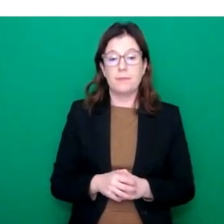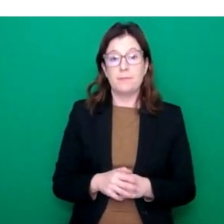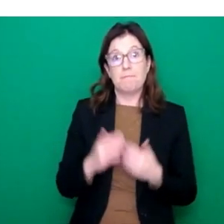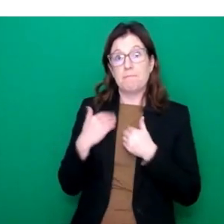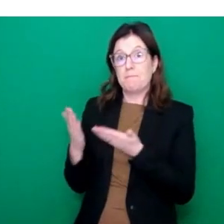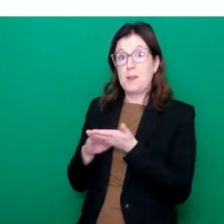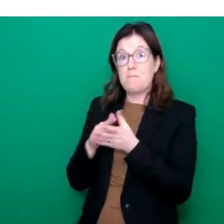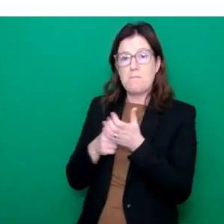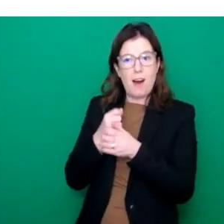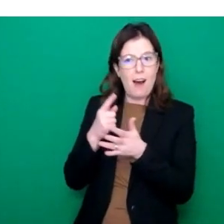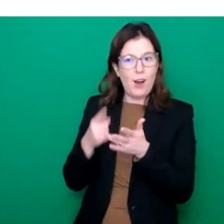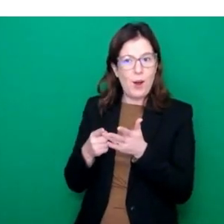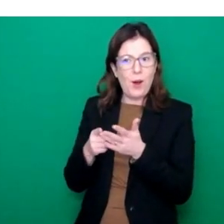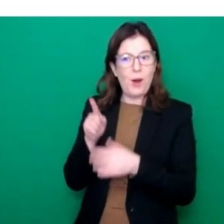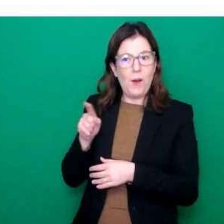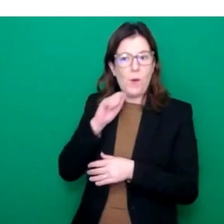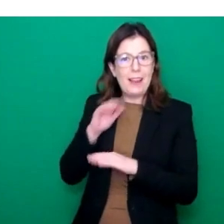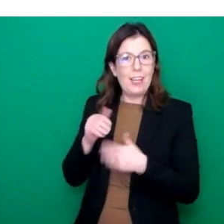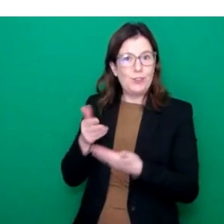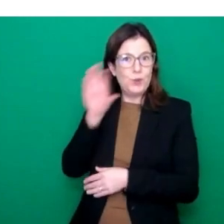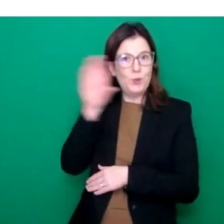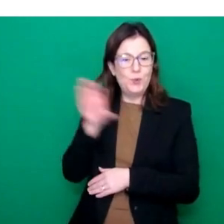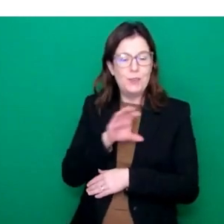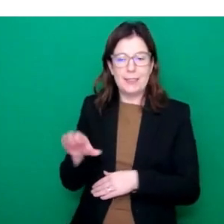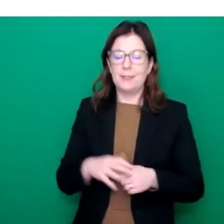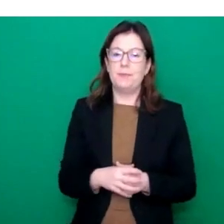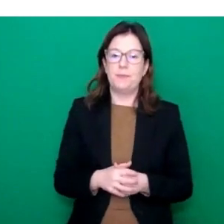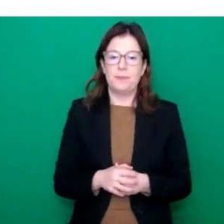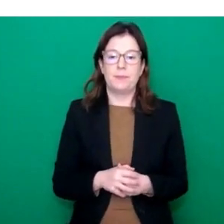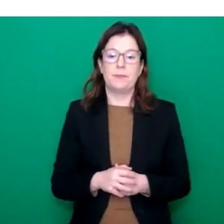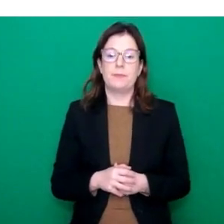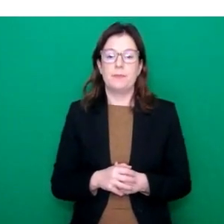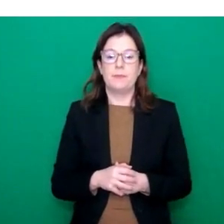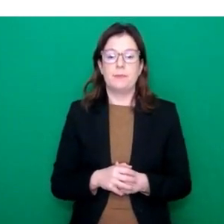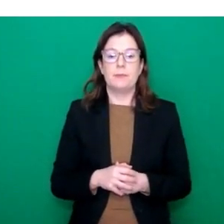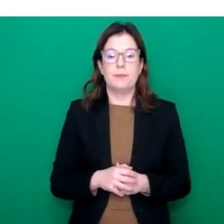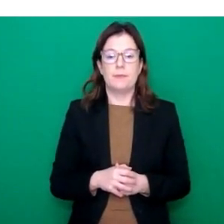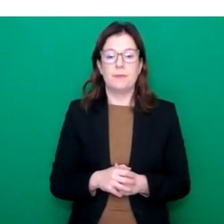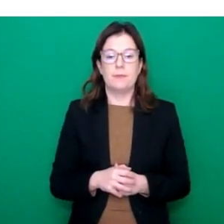Margo, I think, who's going to do some introductions of our fantastic panel members.